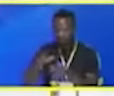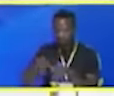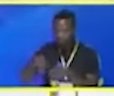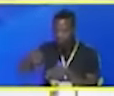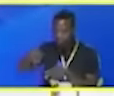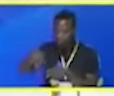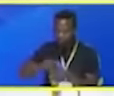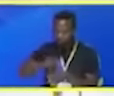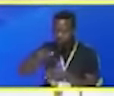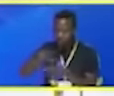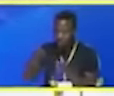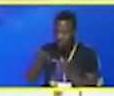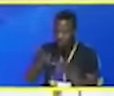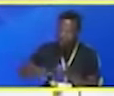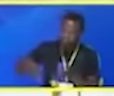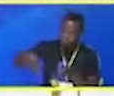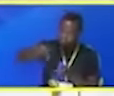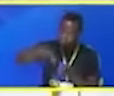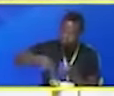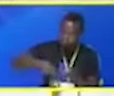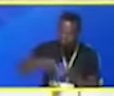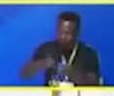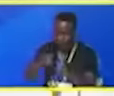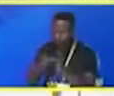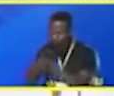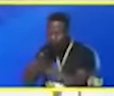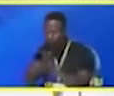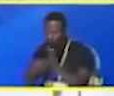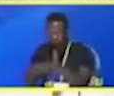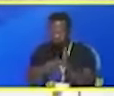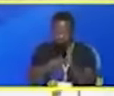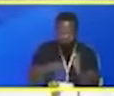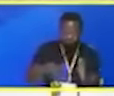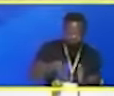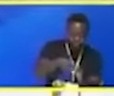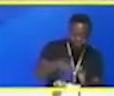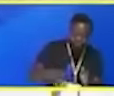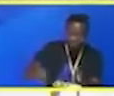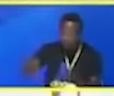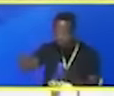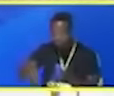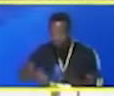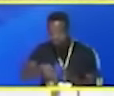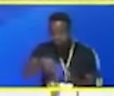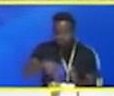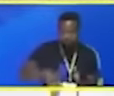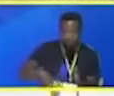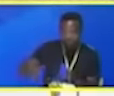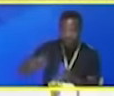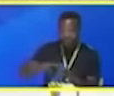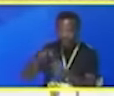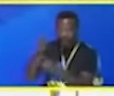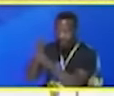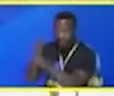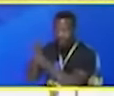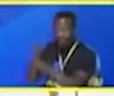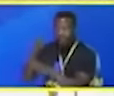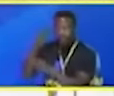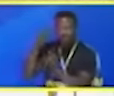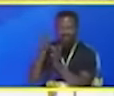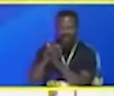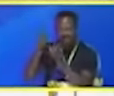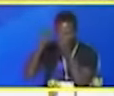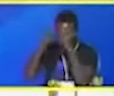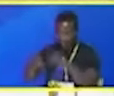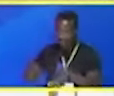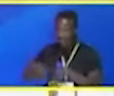They can lead you, they can show you everywhere from the door until the exit point. And you would think because they've been